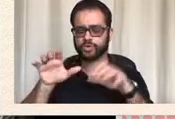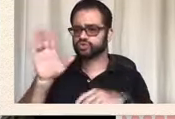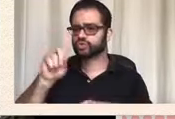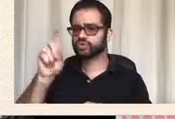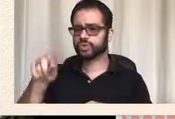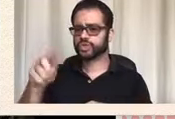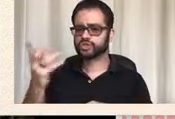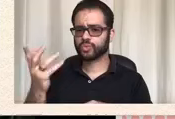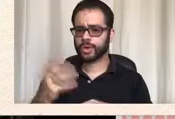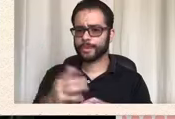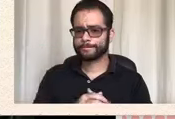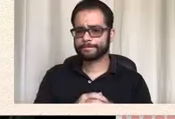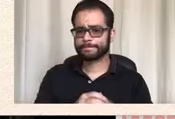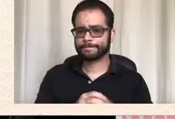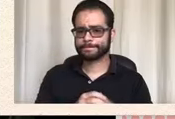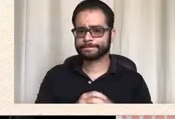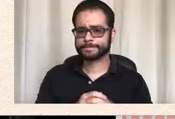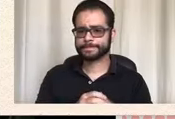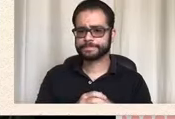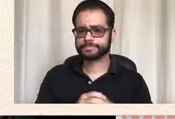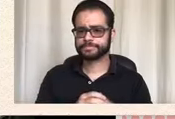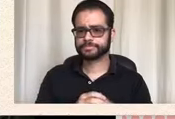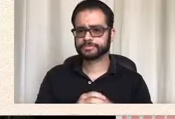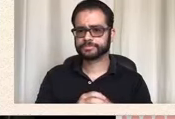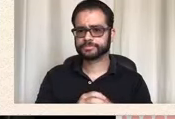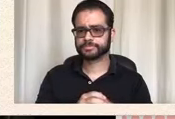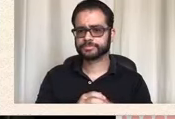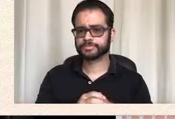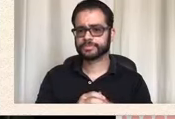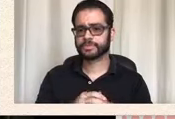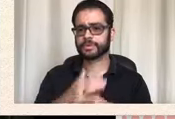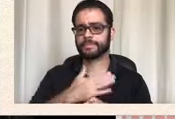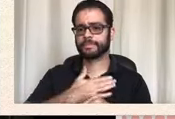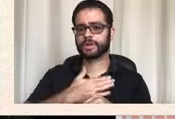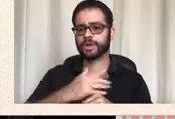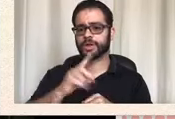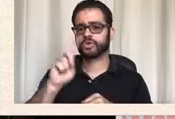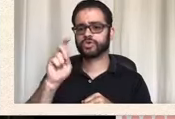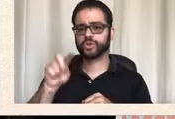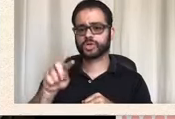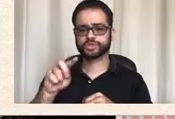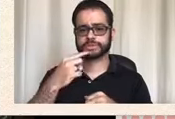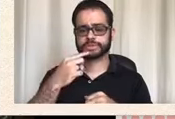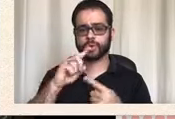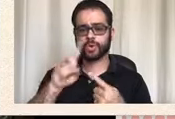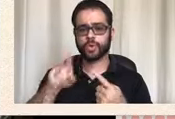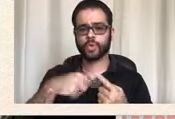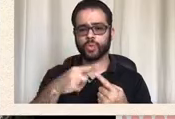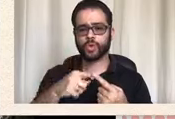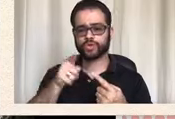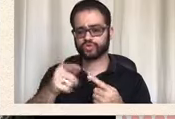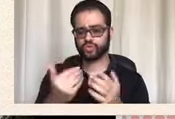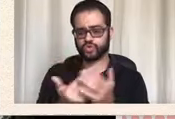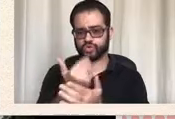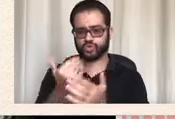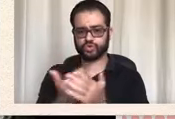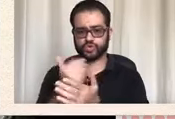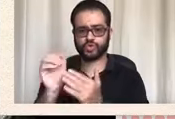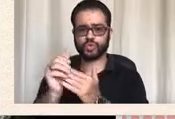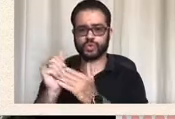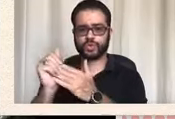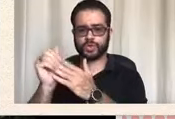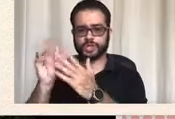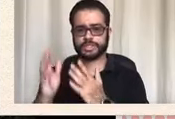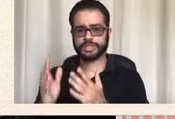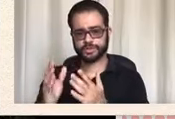The question was, when you are a new leader and you're dying to